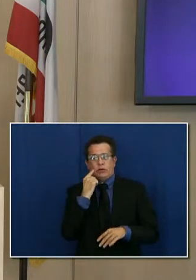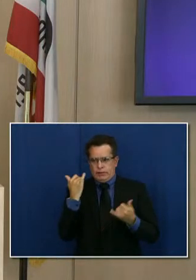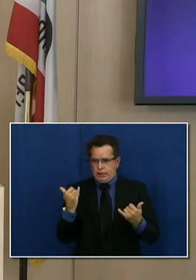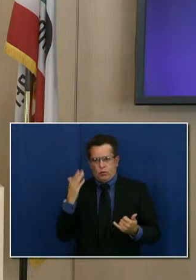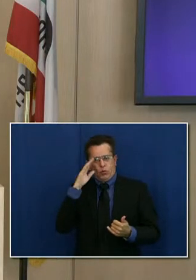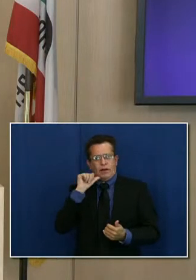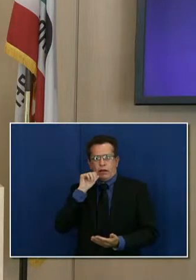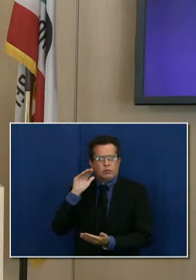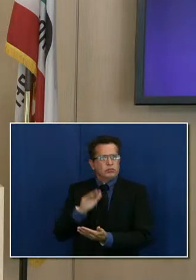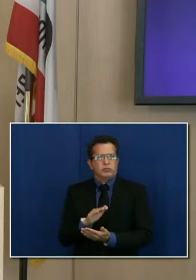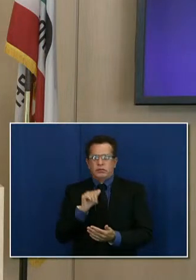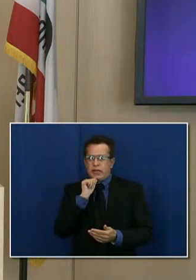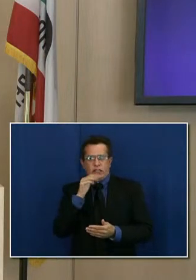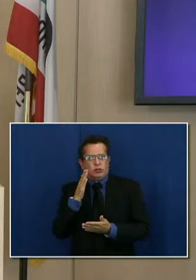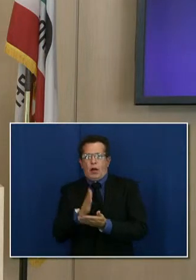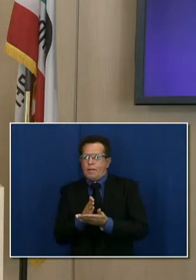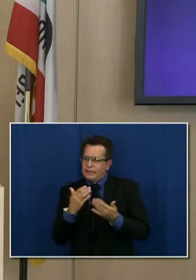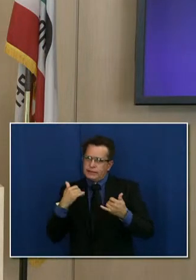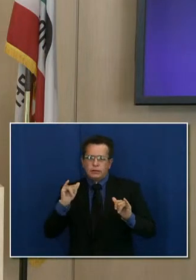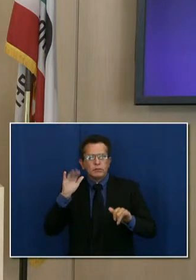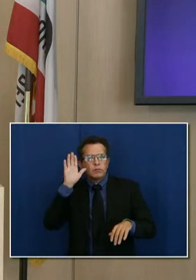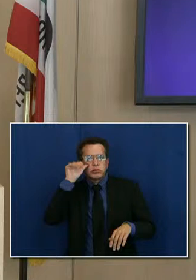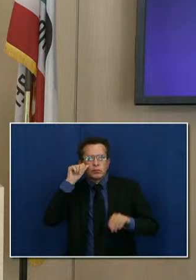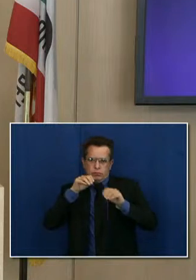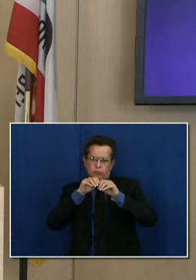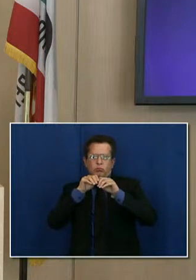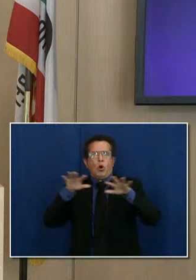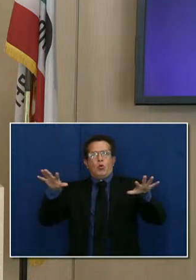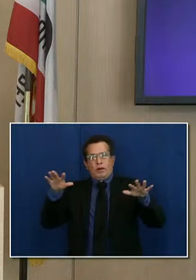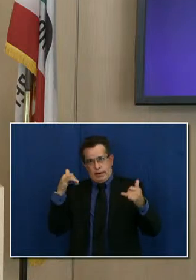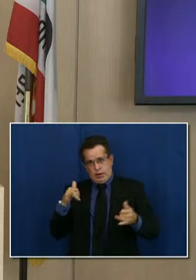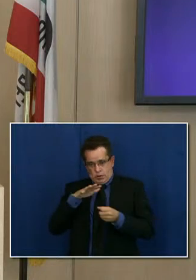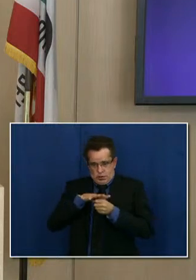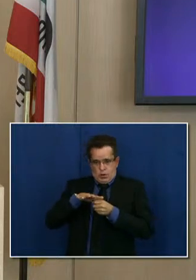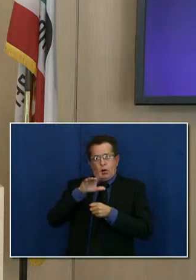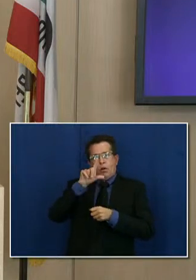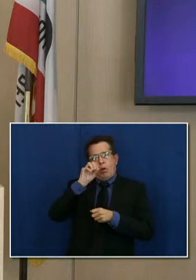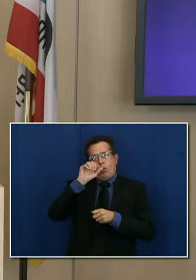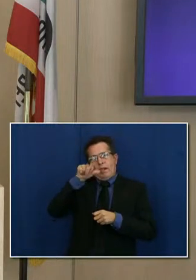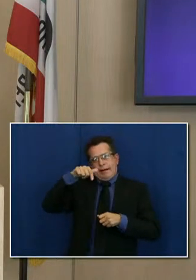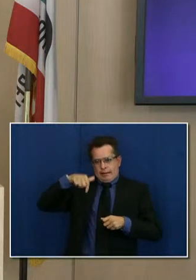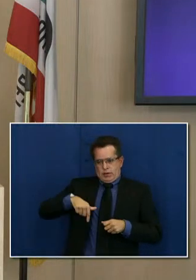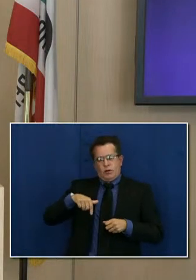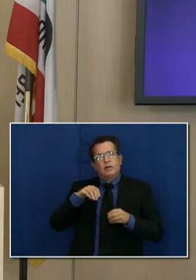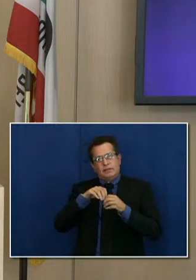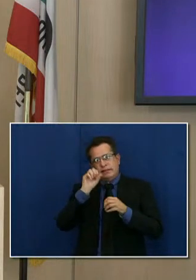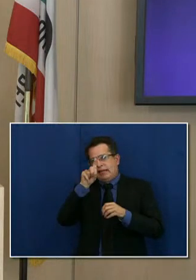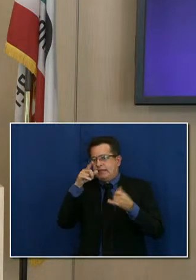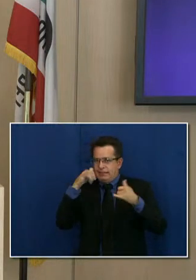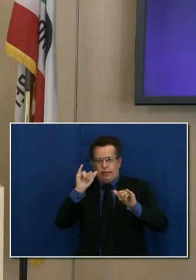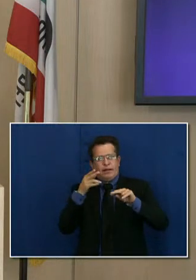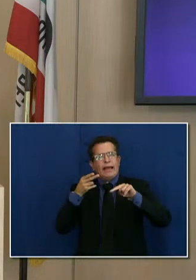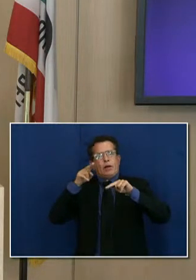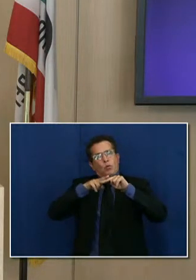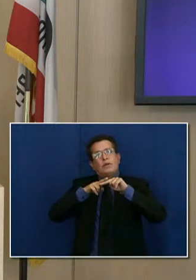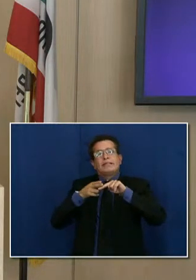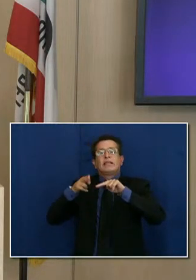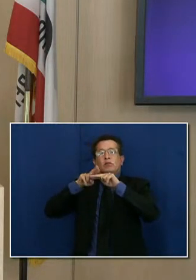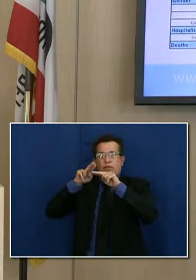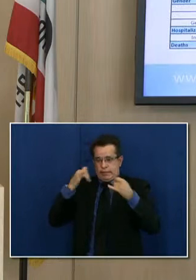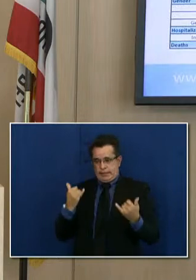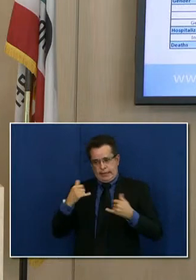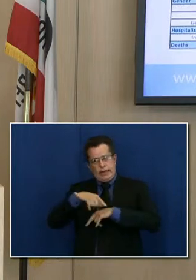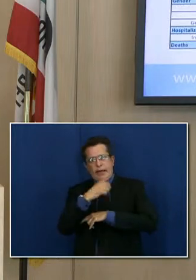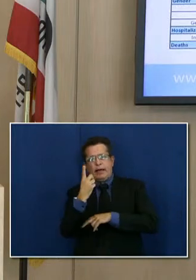going away. Local COVID-19 cases continue to increase, as today's case count